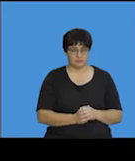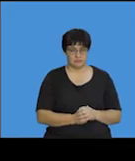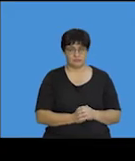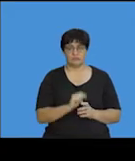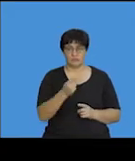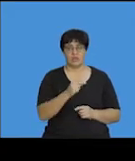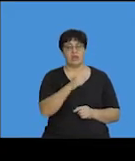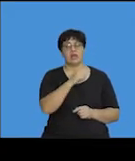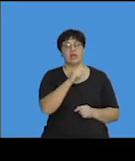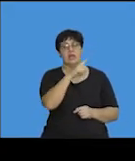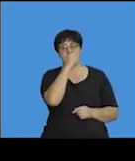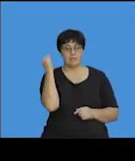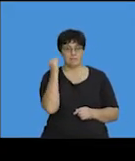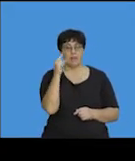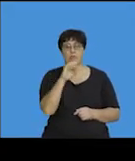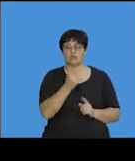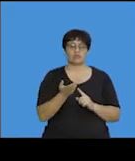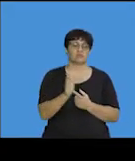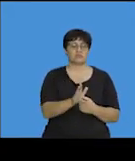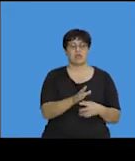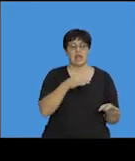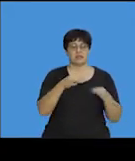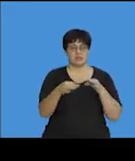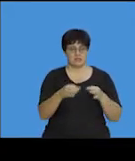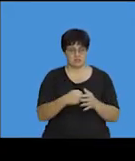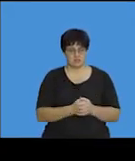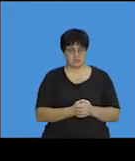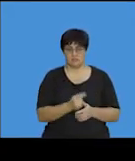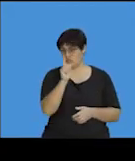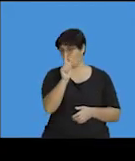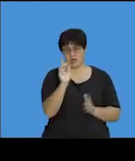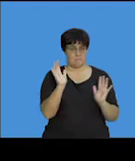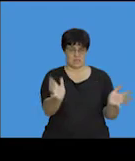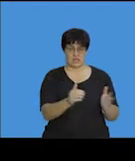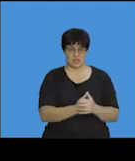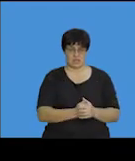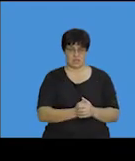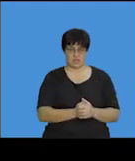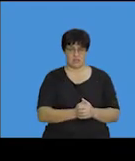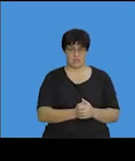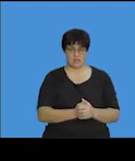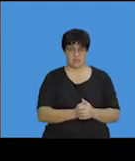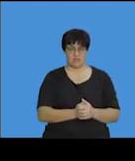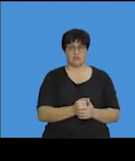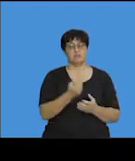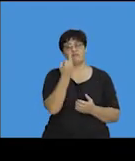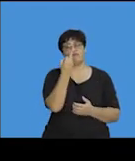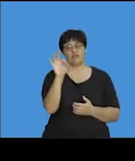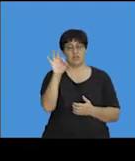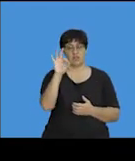question, name the type of motion described. There's only one type of motion. It's known as free